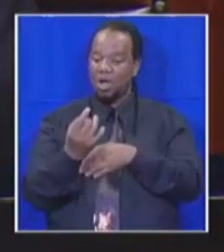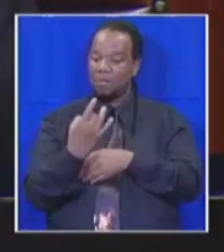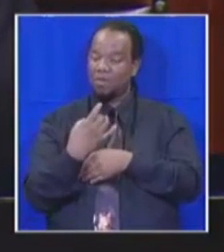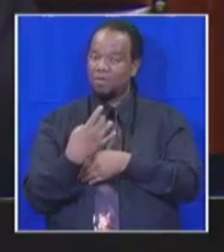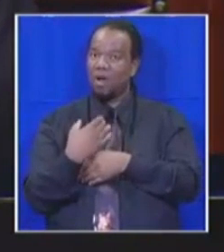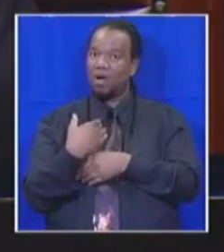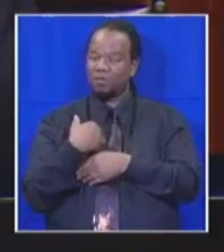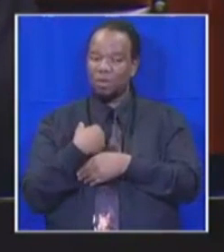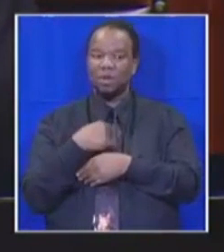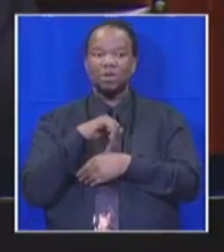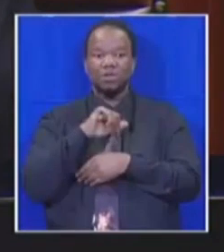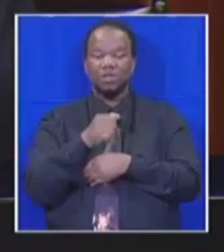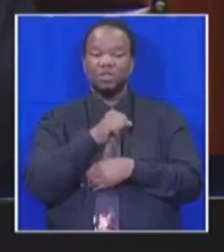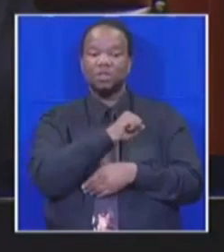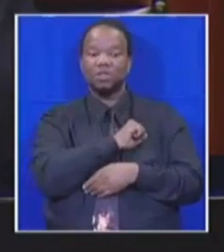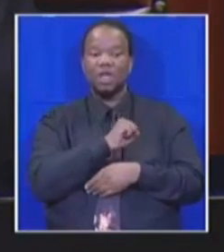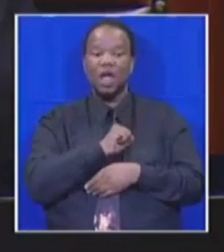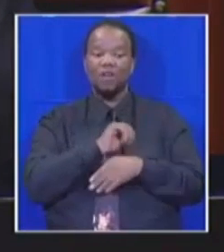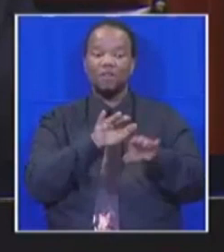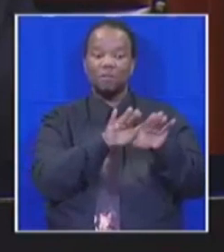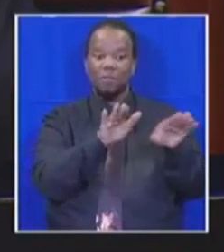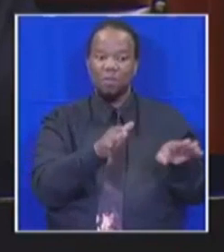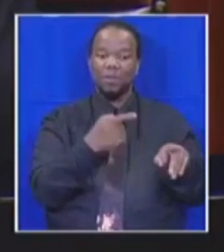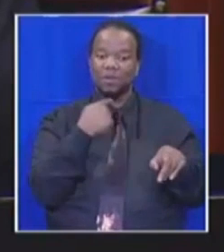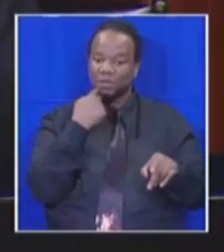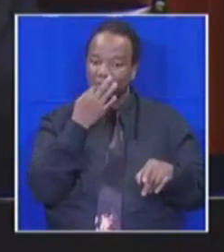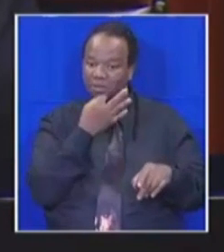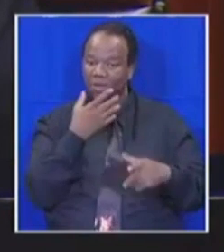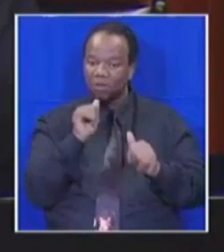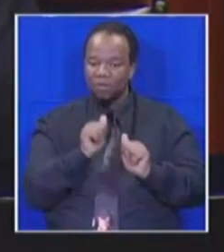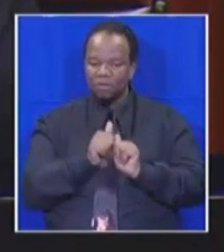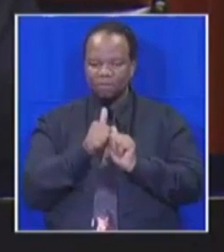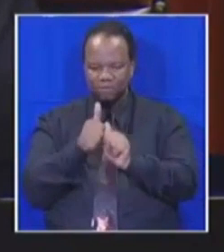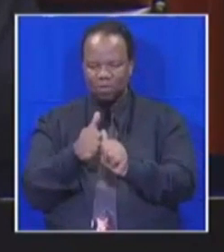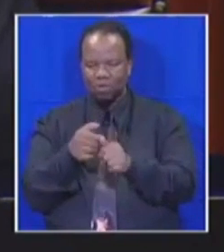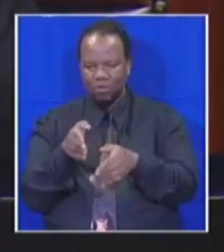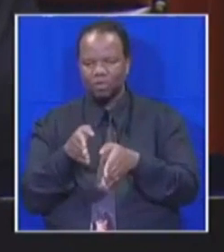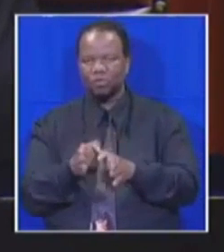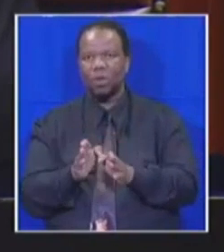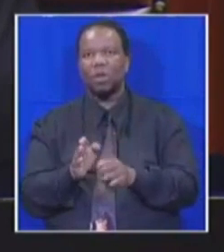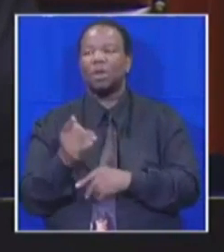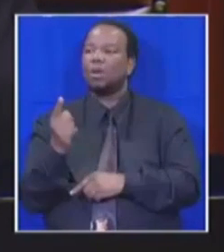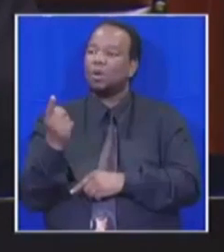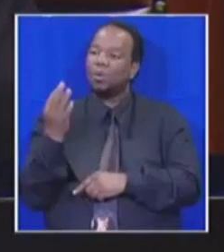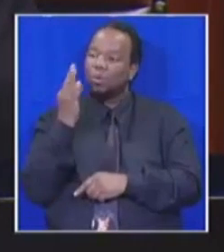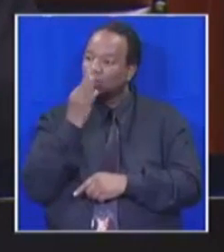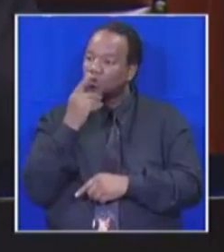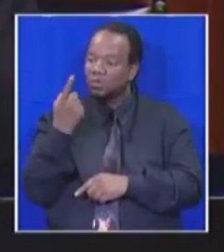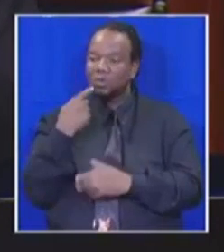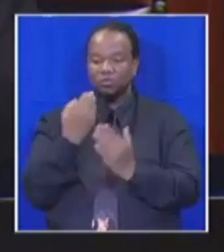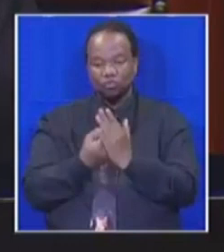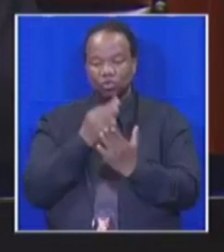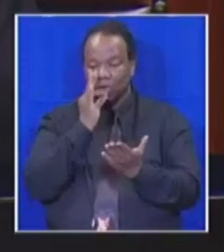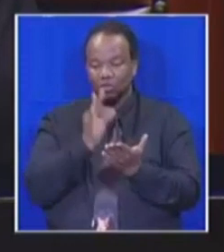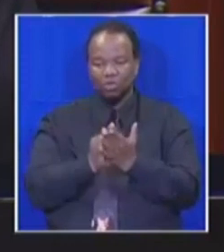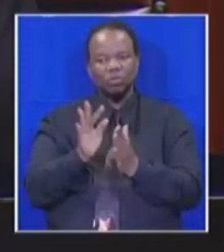by the table that is how the processes are gonna go. And I don't disagree with what you are suggesting.